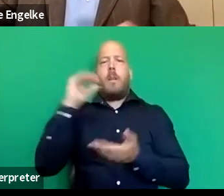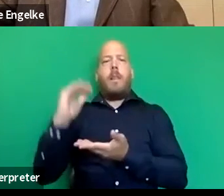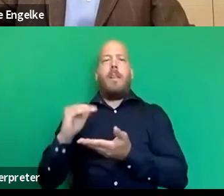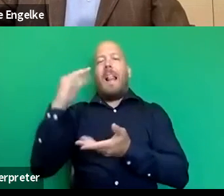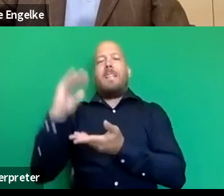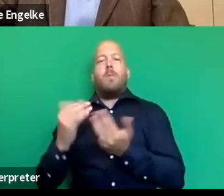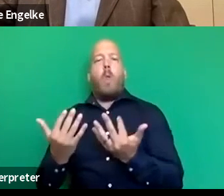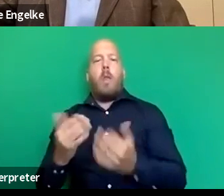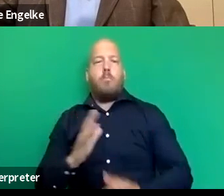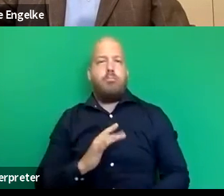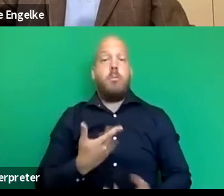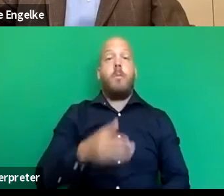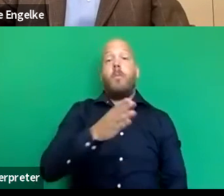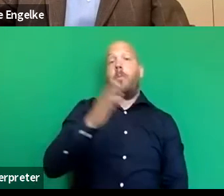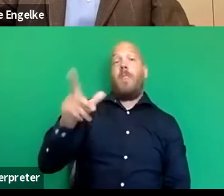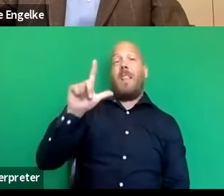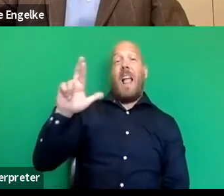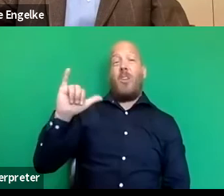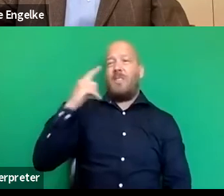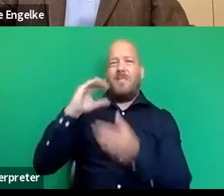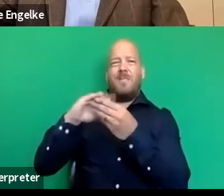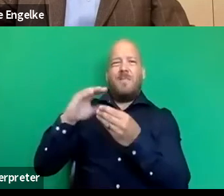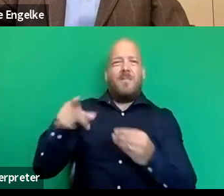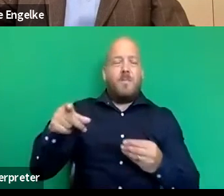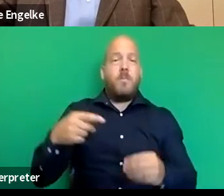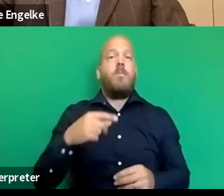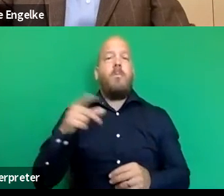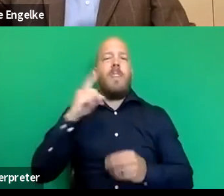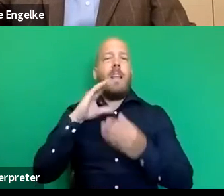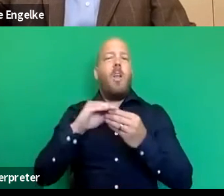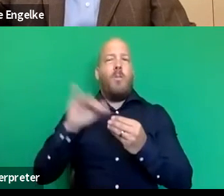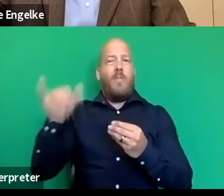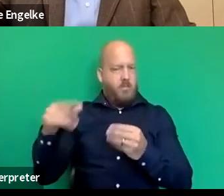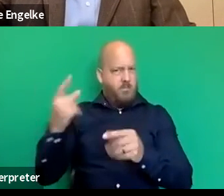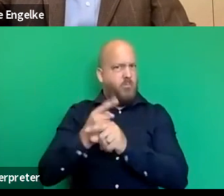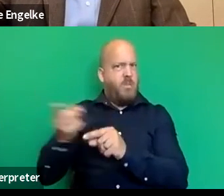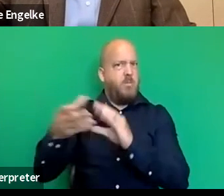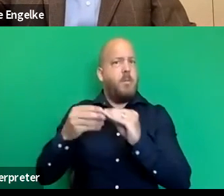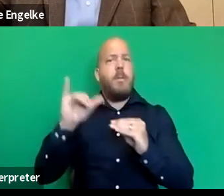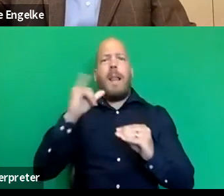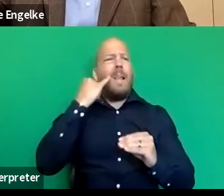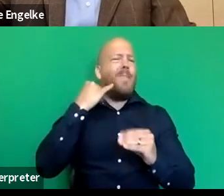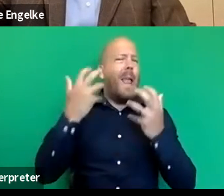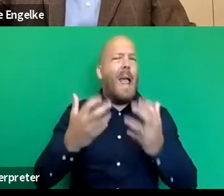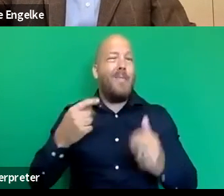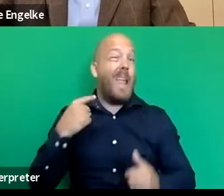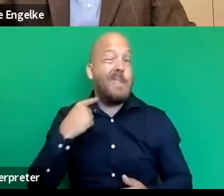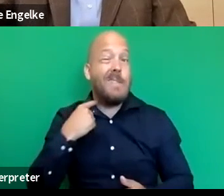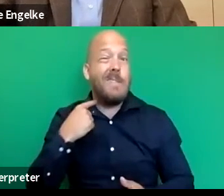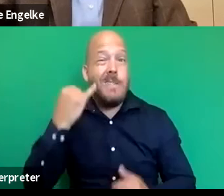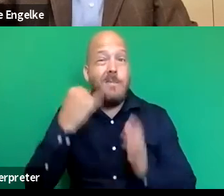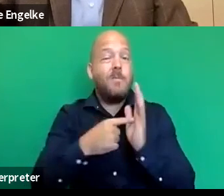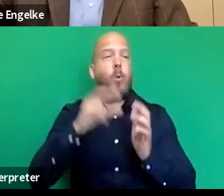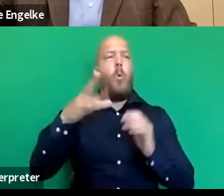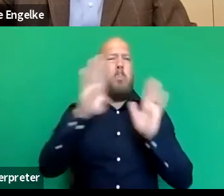this very well. When there are heavy accent issues or background noise issues or other